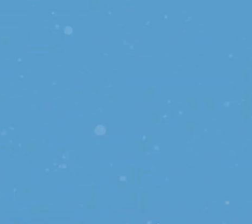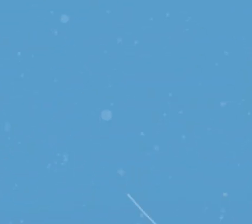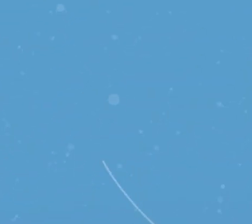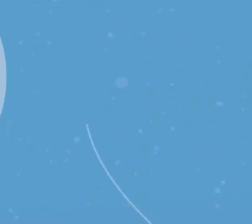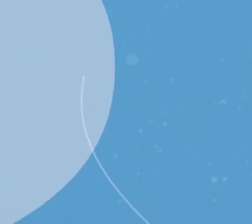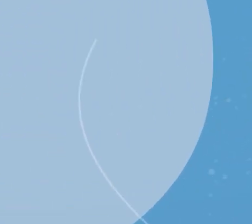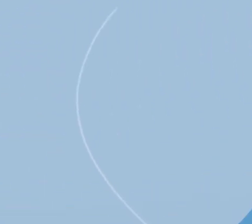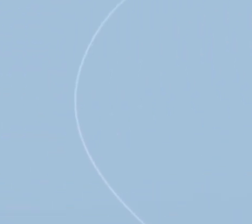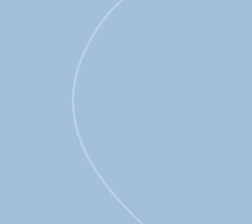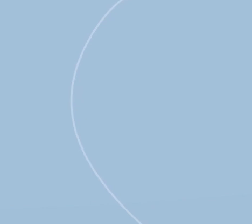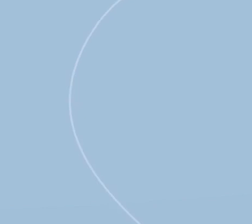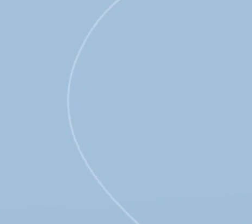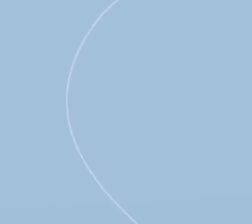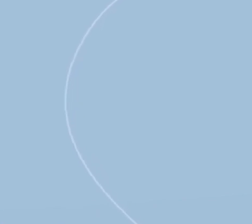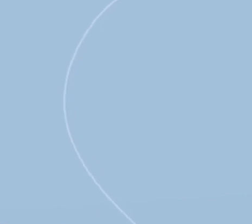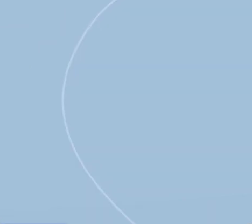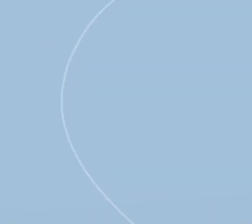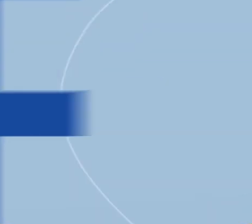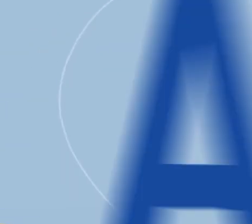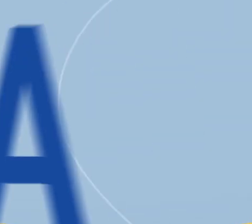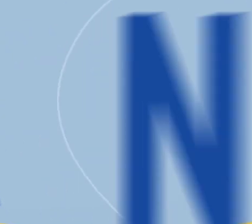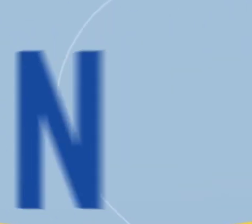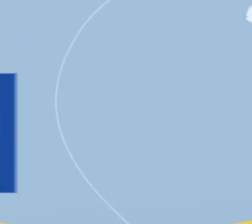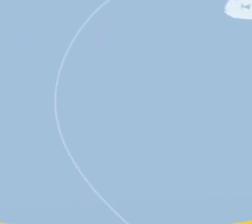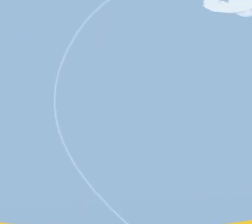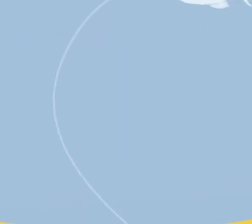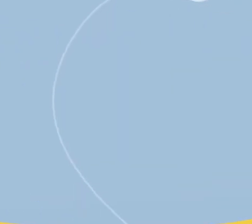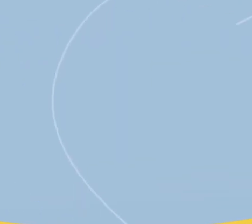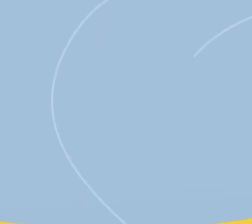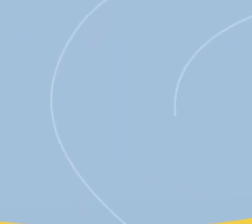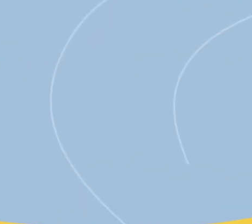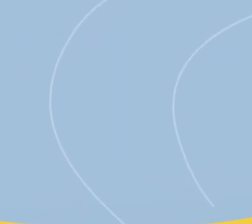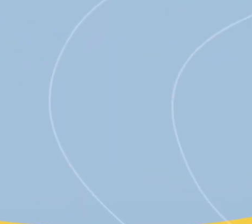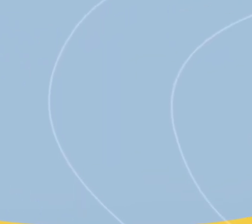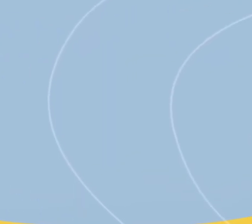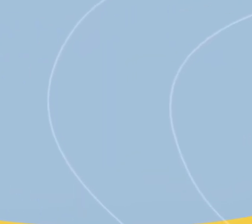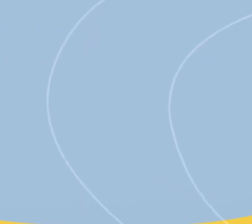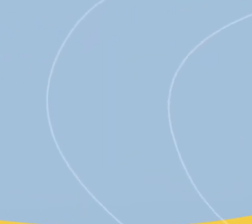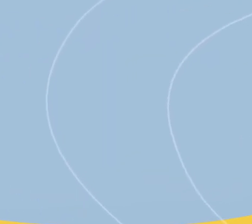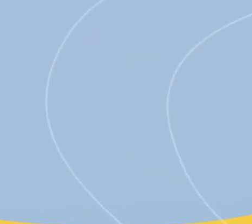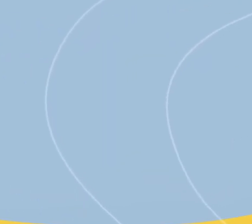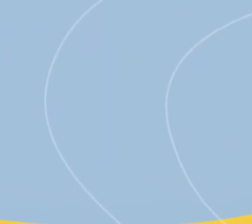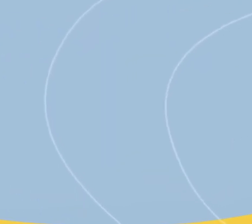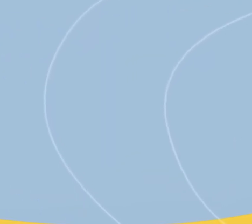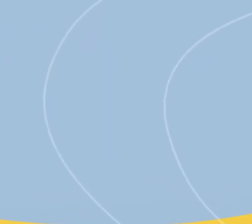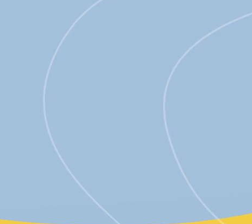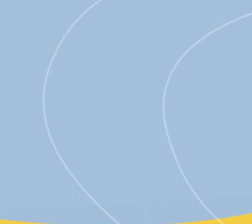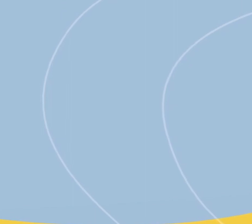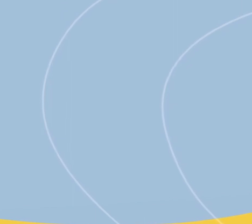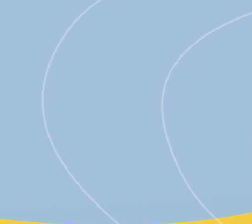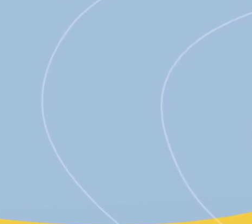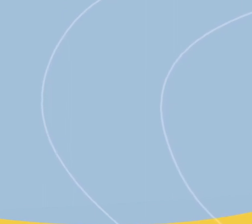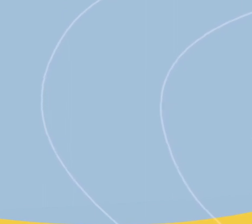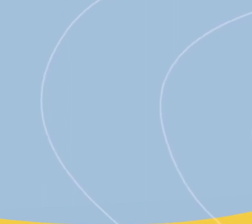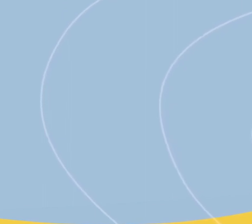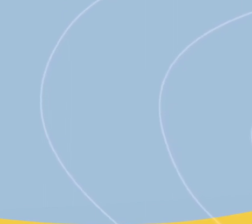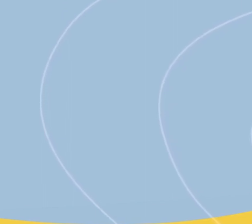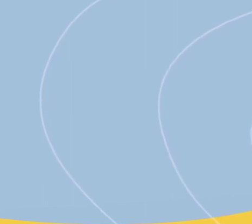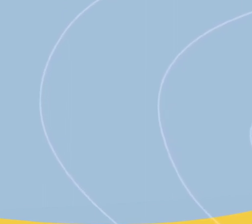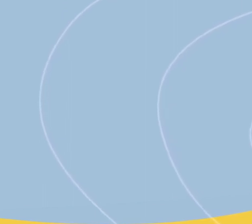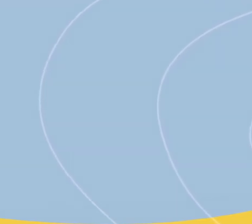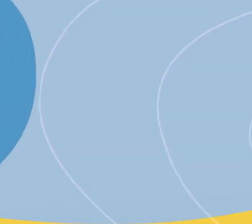I saw, in order to fact-check myself on this, show that globally, not every fishery, individual fisheries